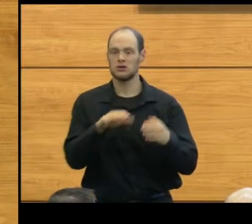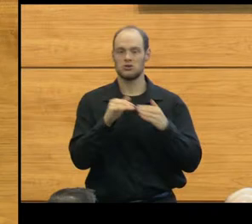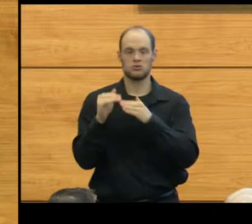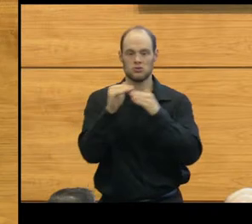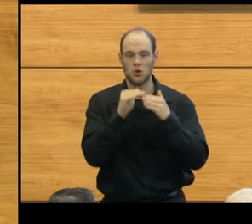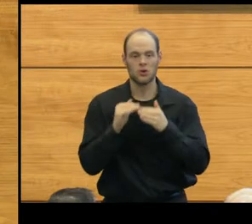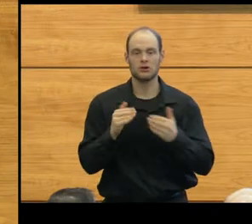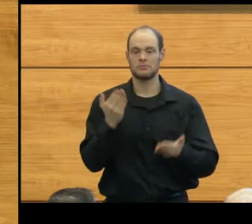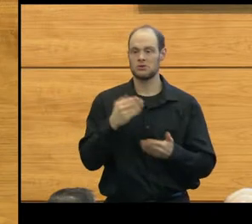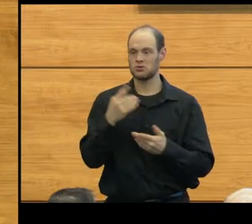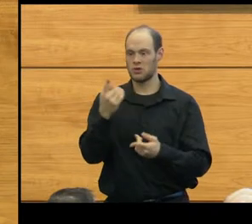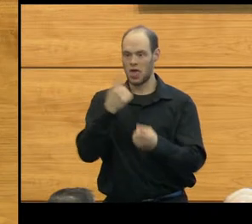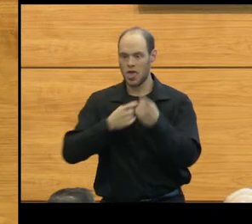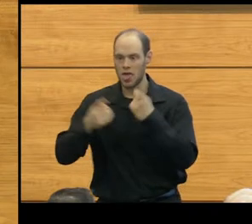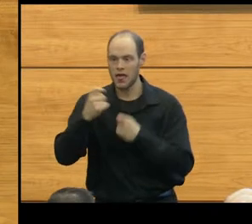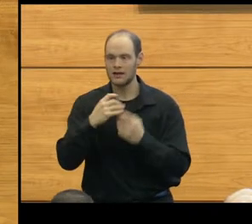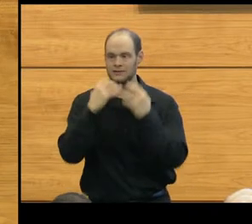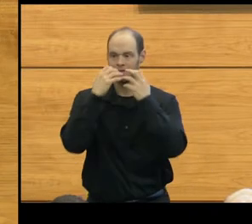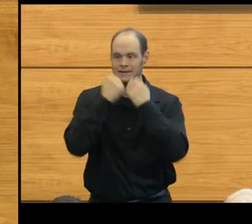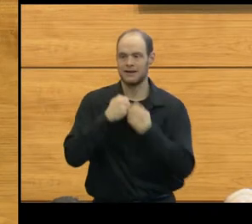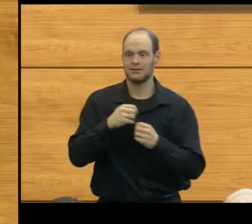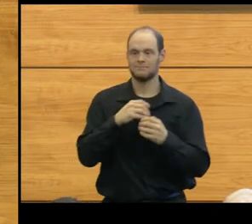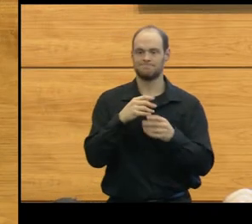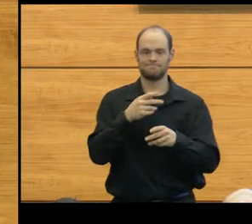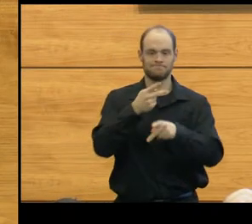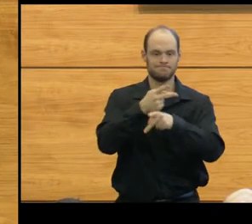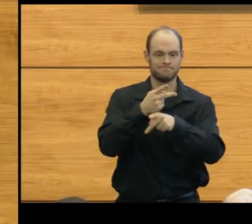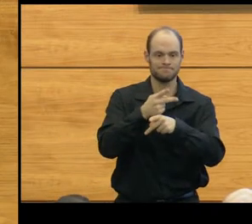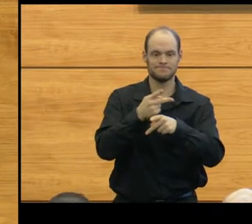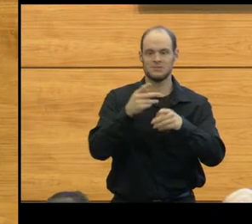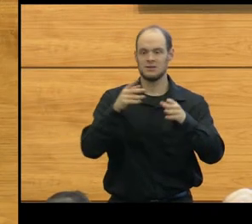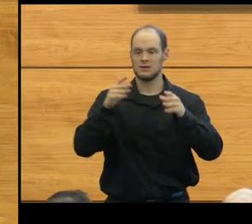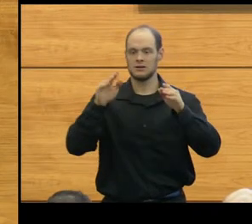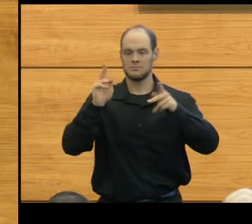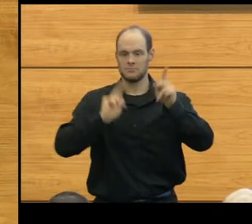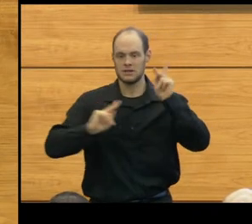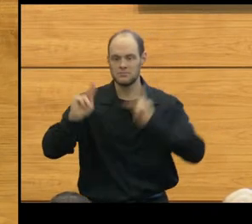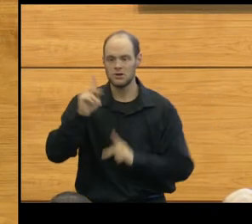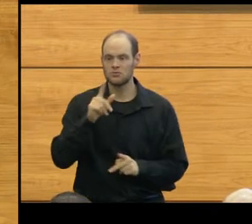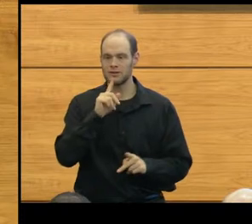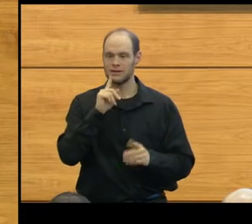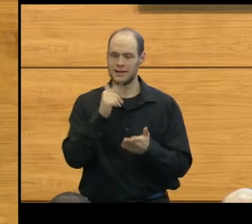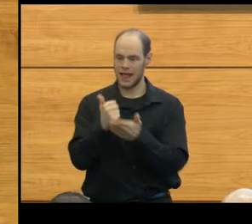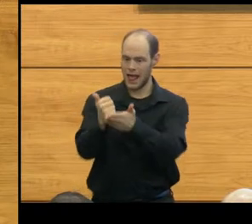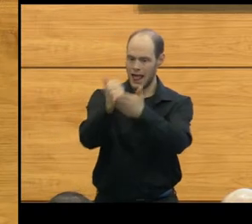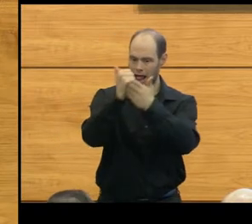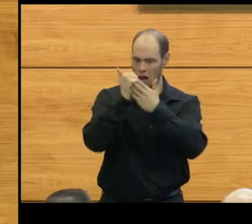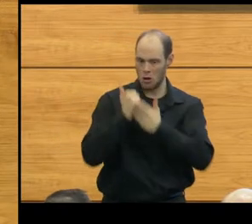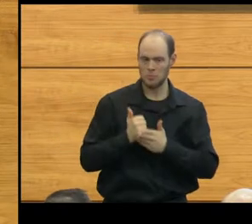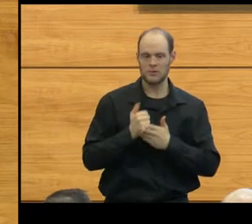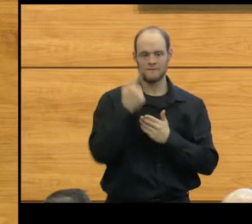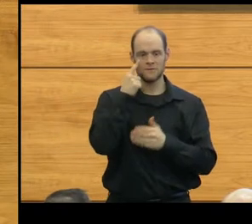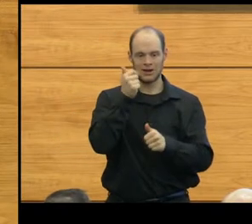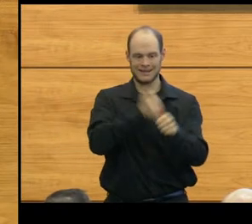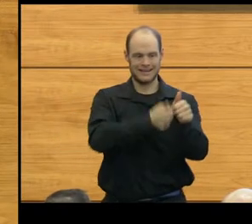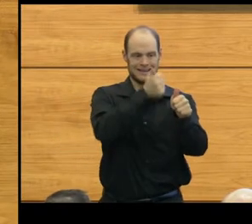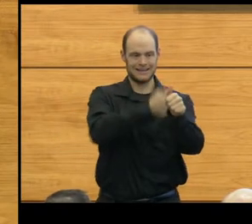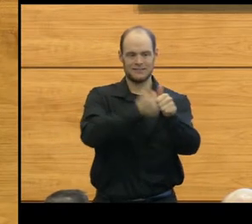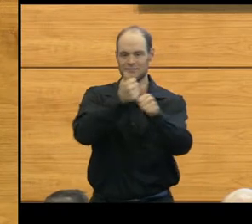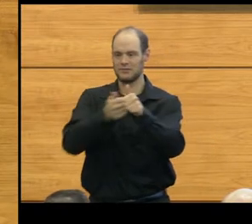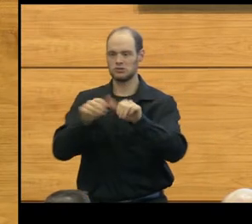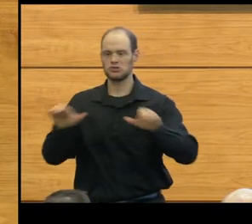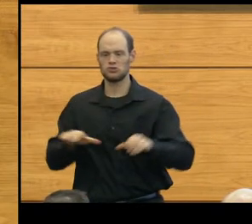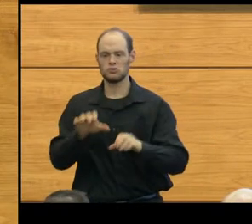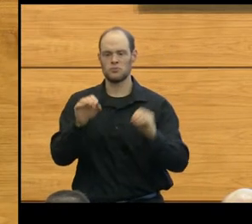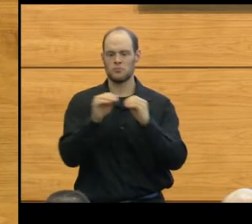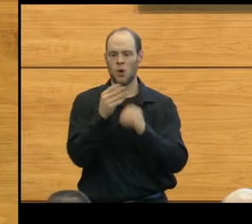careful, caring, dedicated individuals can act as a real resource for each of us to do more